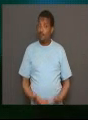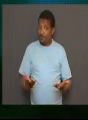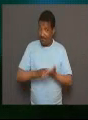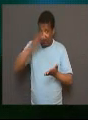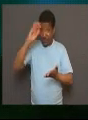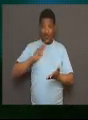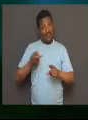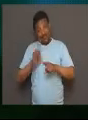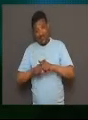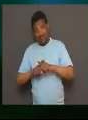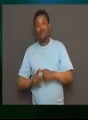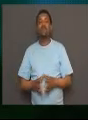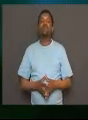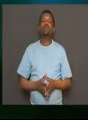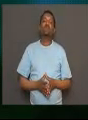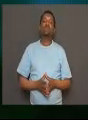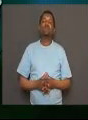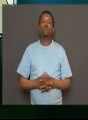Let's get back to our lesson.